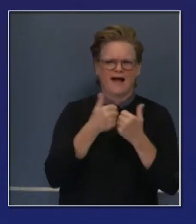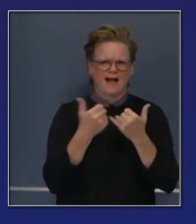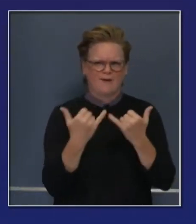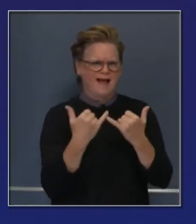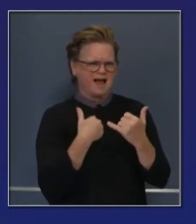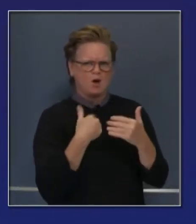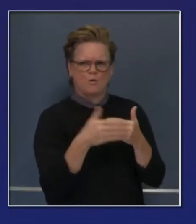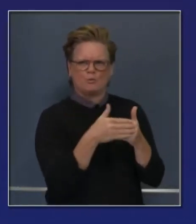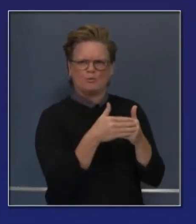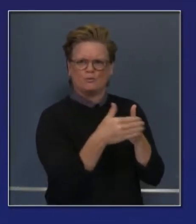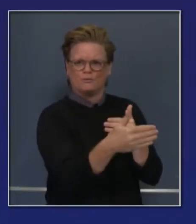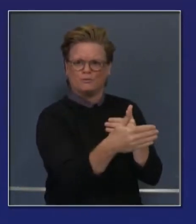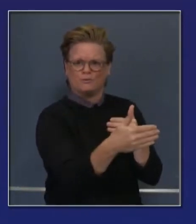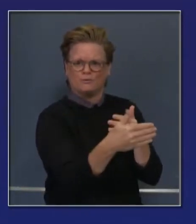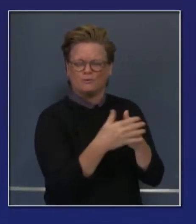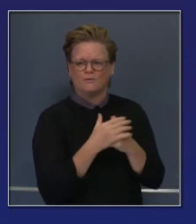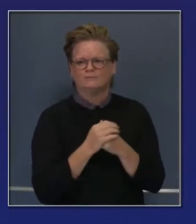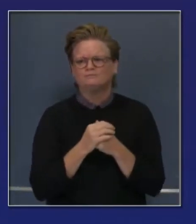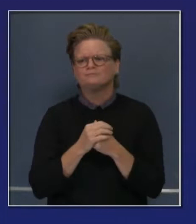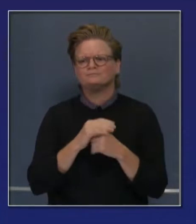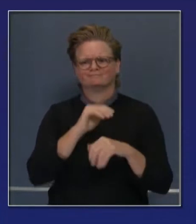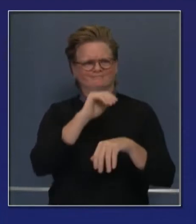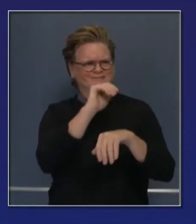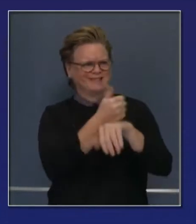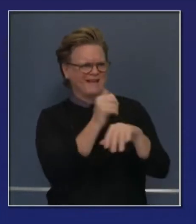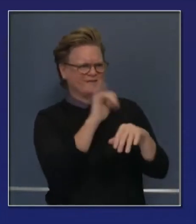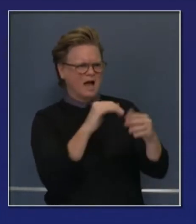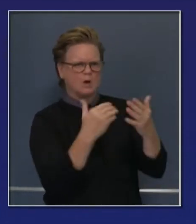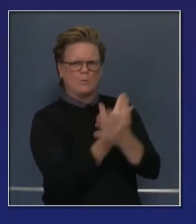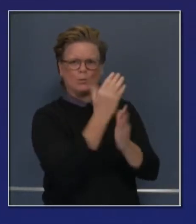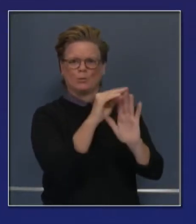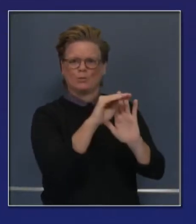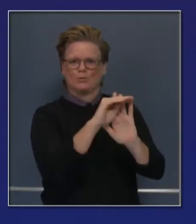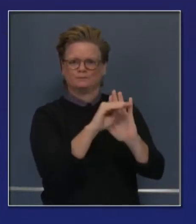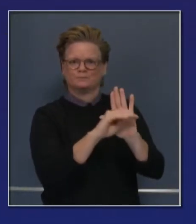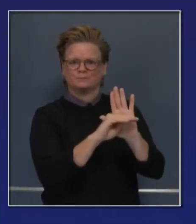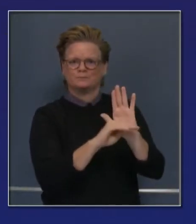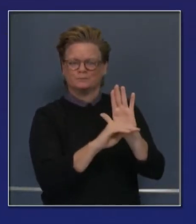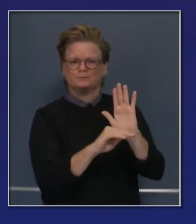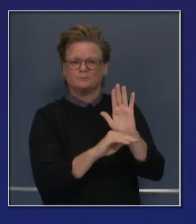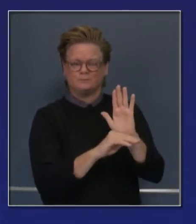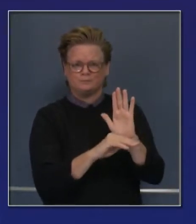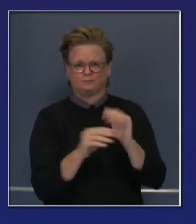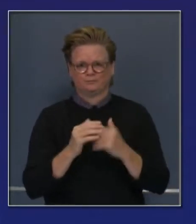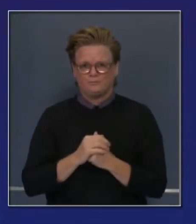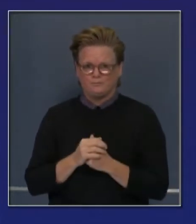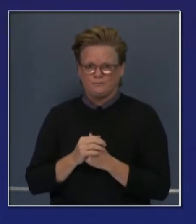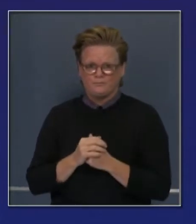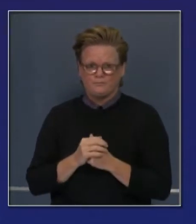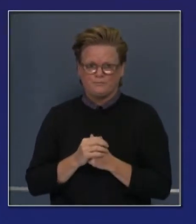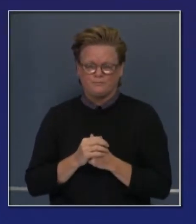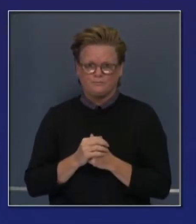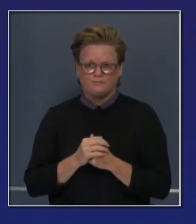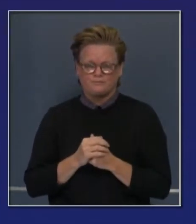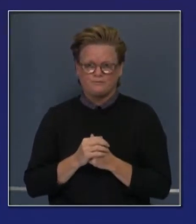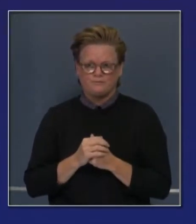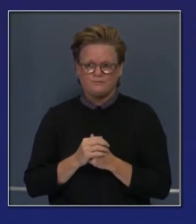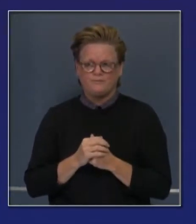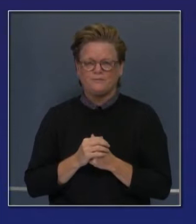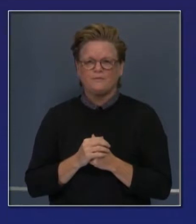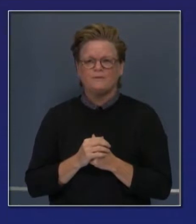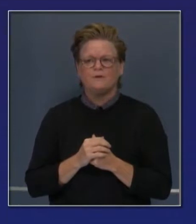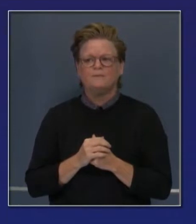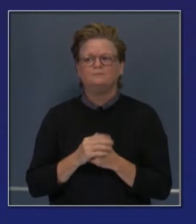that foundationally we are advancing as it relates to this new blueprint. We're looking now to a